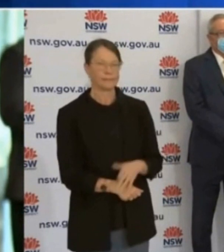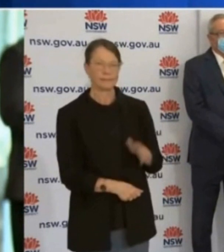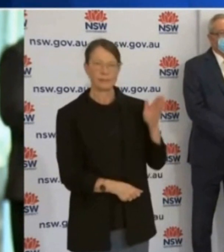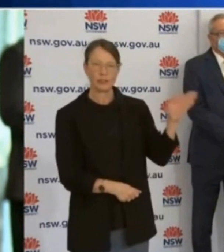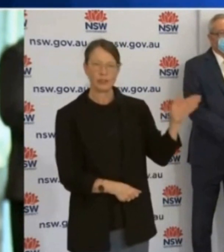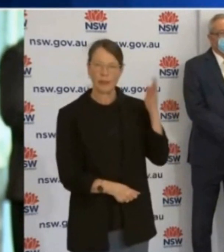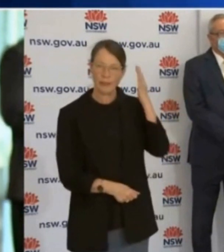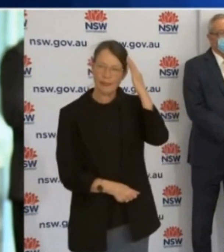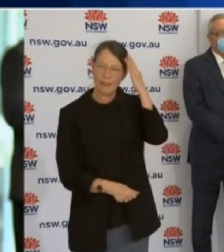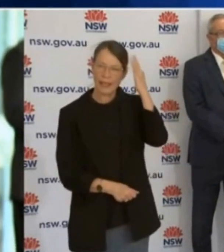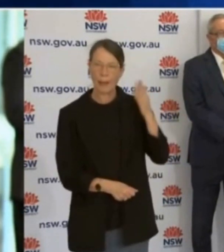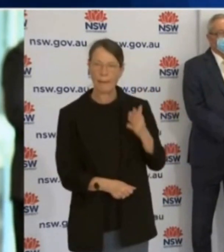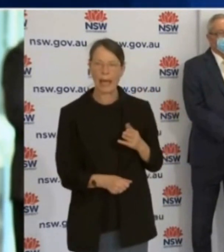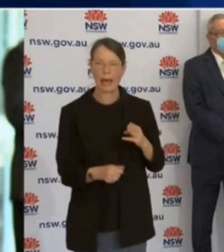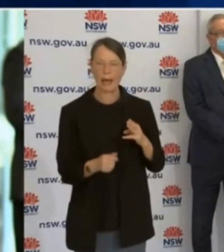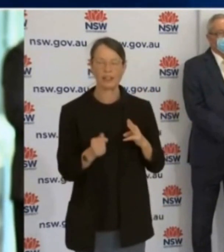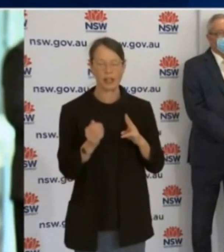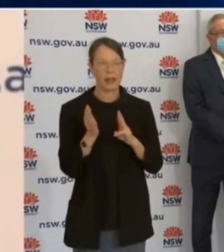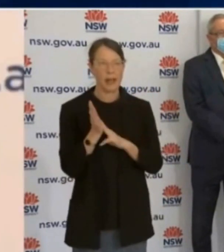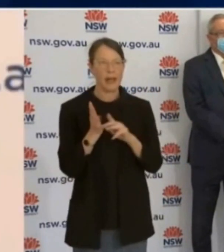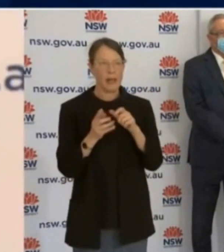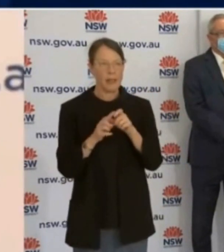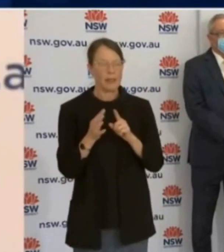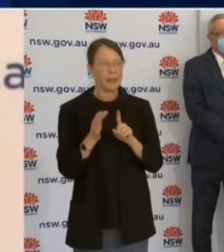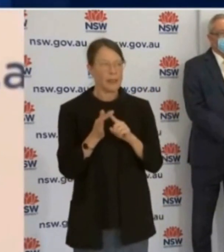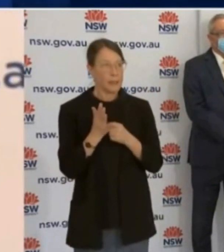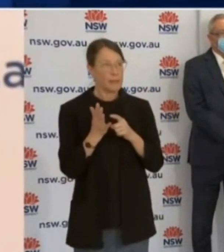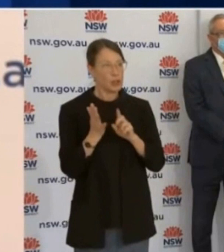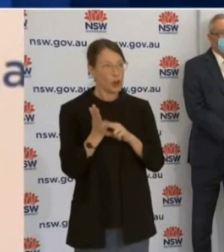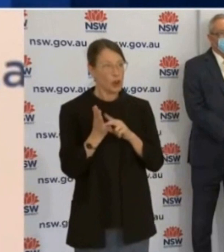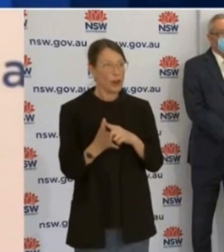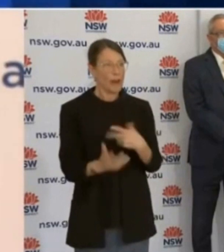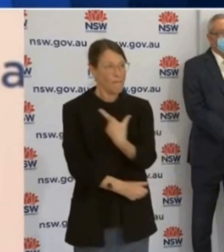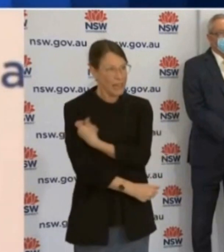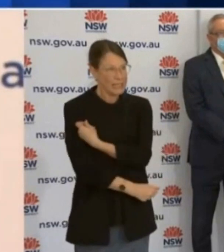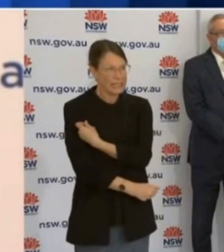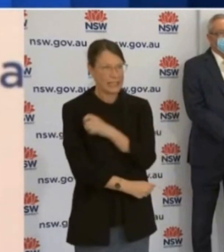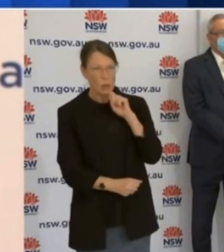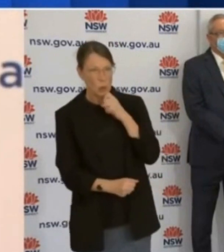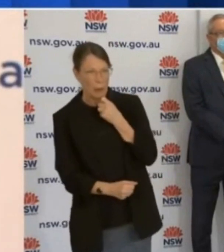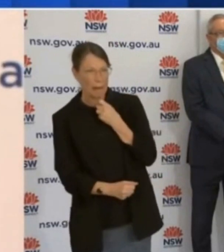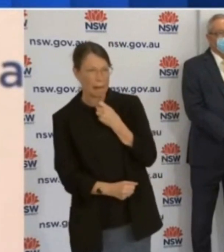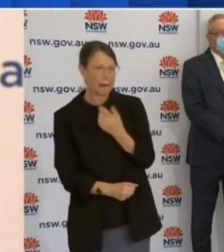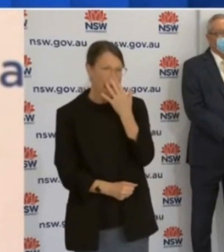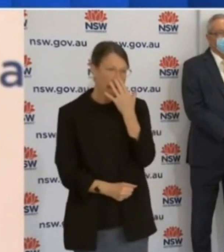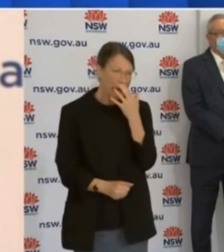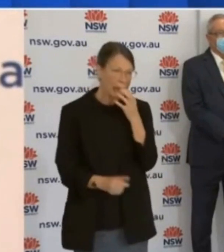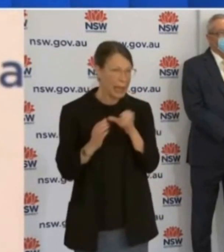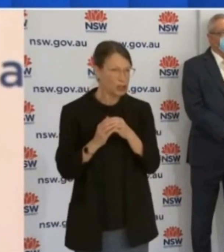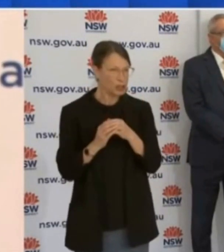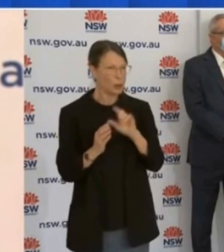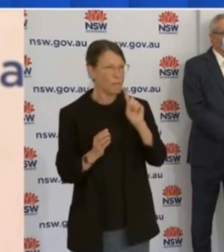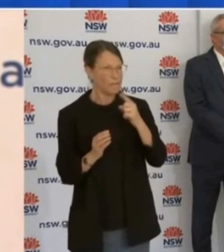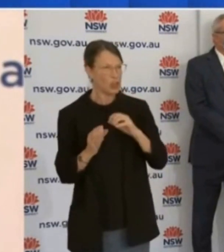the younger cohort, or once you've got enough vaccines you'll open it up to the rest of the population? Well, obviously we're taking health advice in relation to